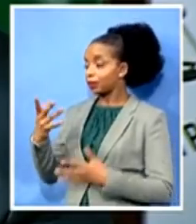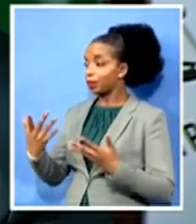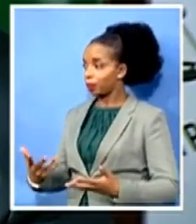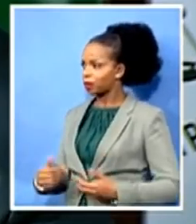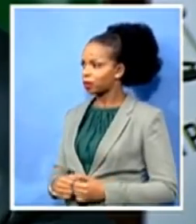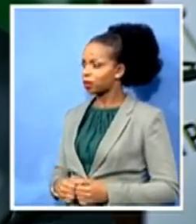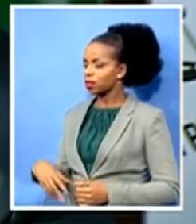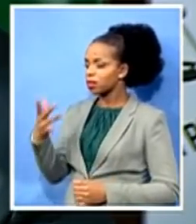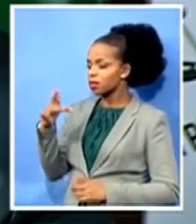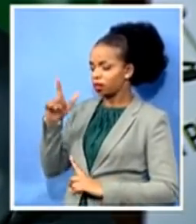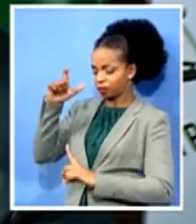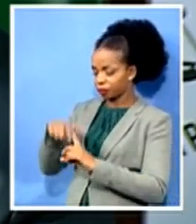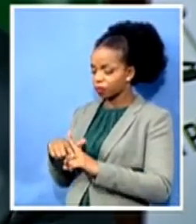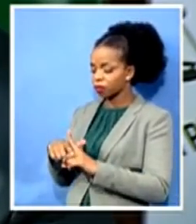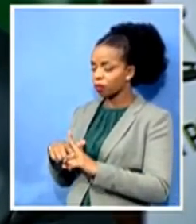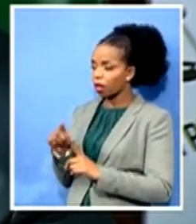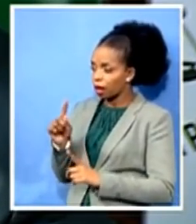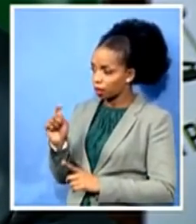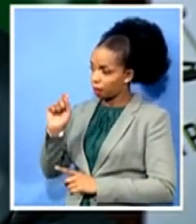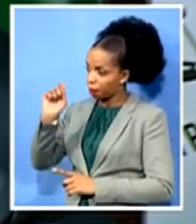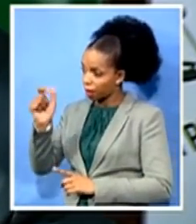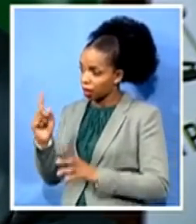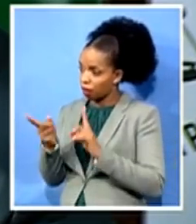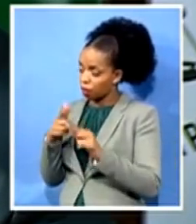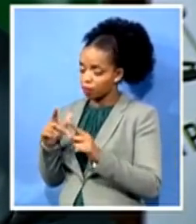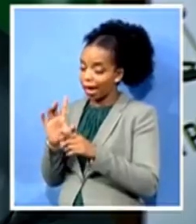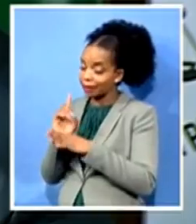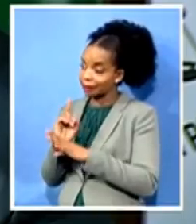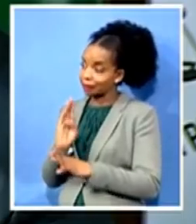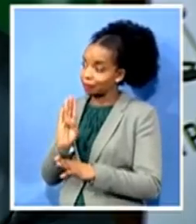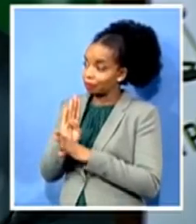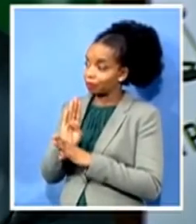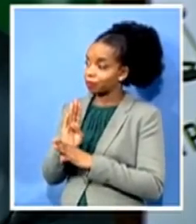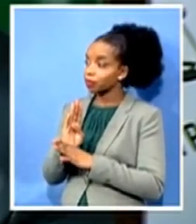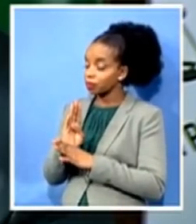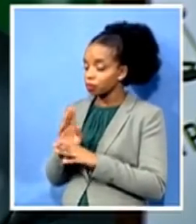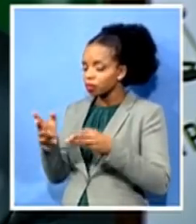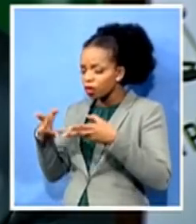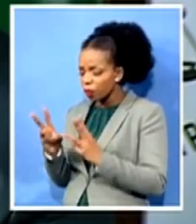database in this manner that was suggested by Mr. Mokoena,